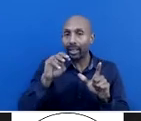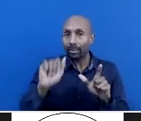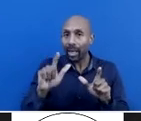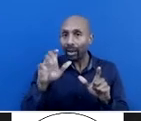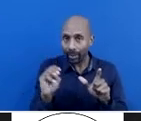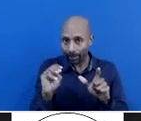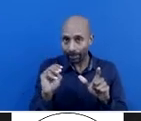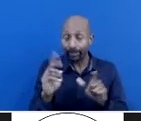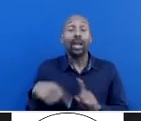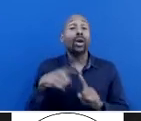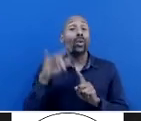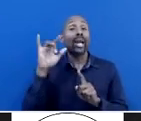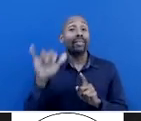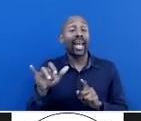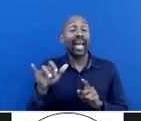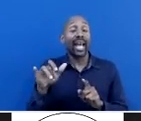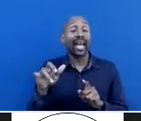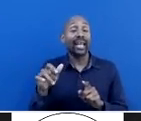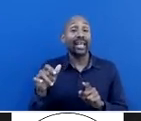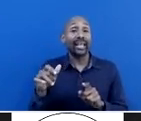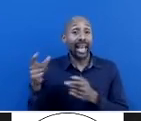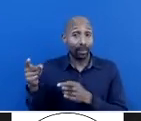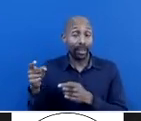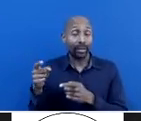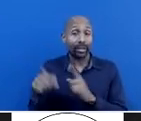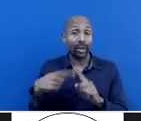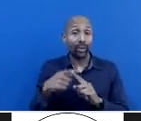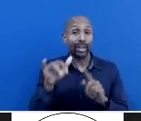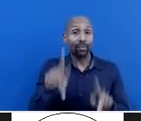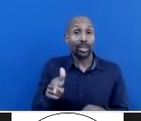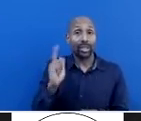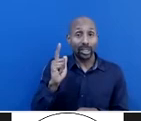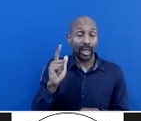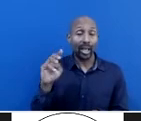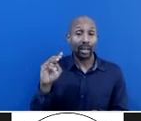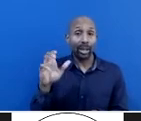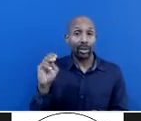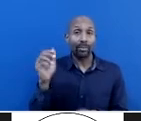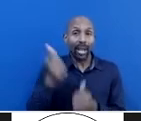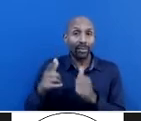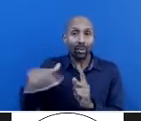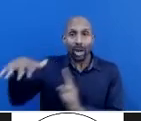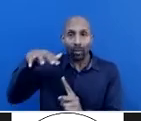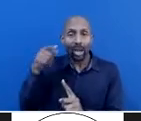in the before the Audubon Ballroom talk said that Malcolm knew that he was going to die that